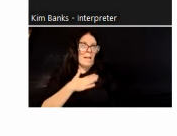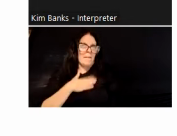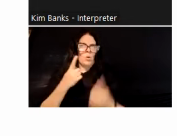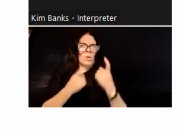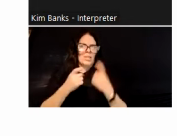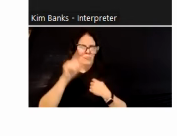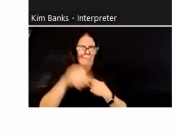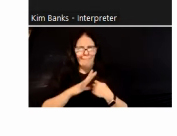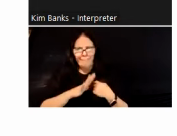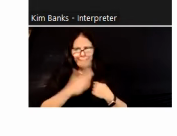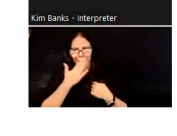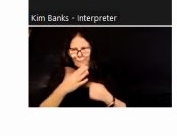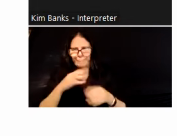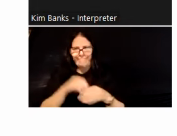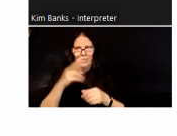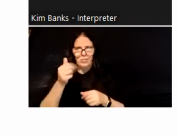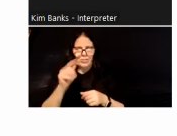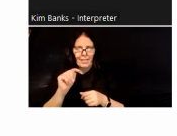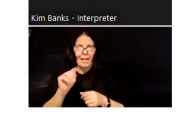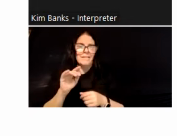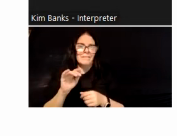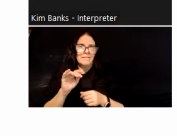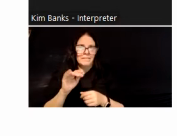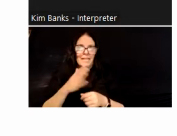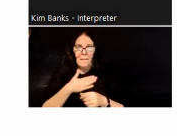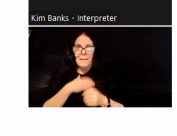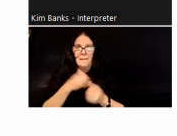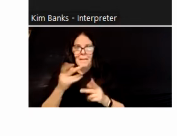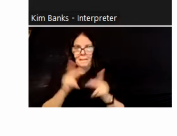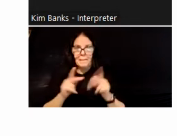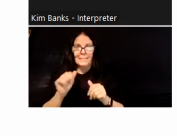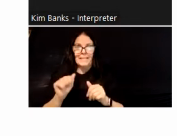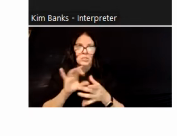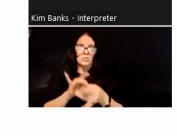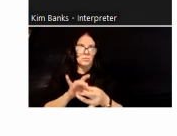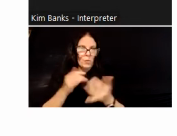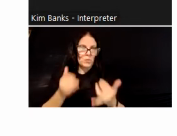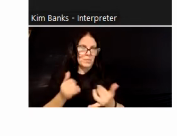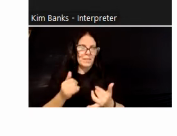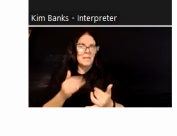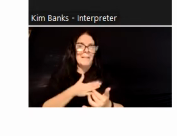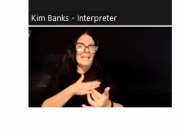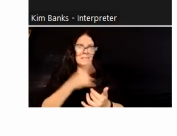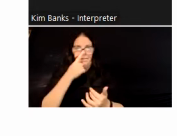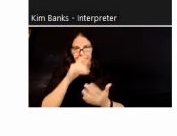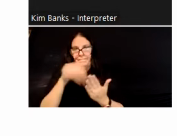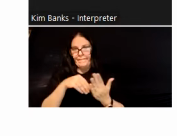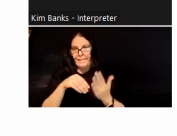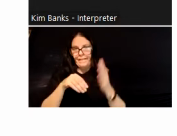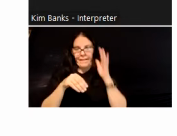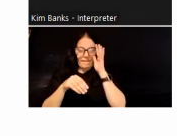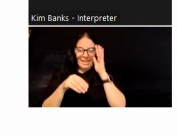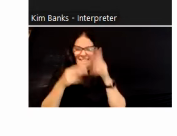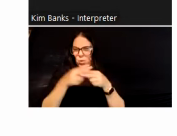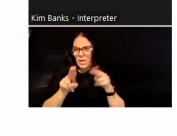questions. Super glad that so many people were able to log in today. Please do take a minute and do the quick, very,